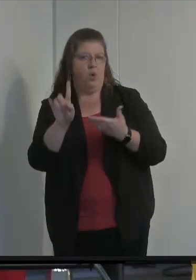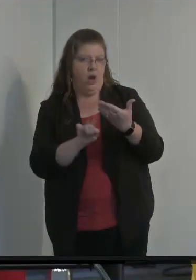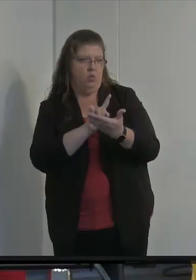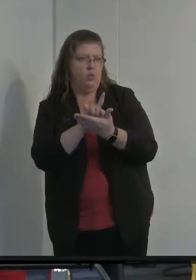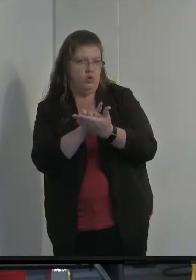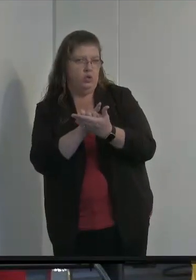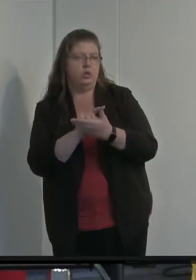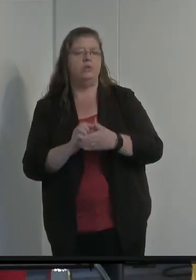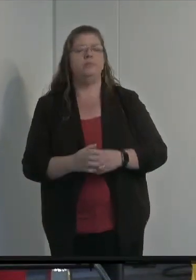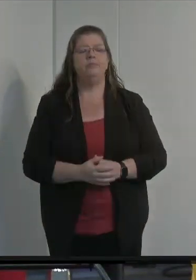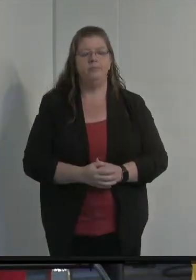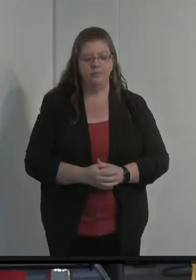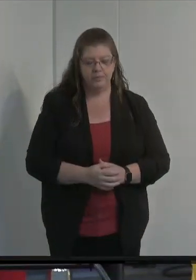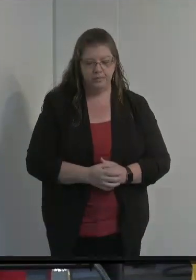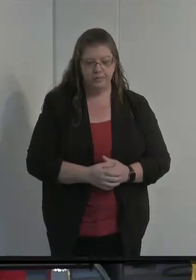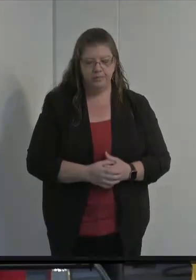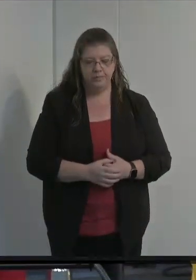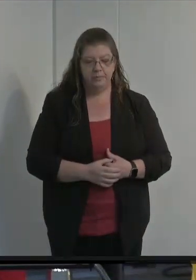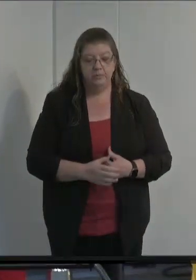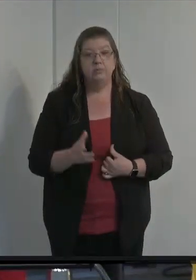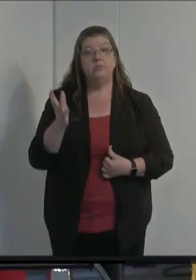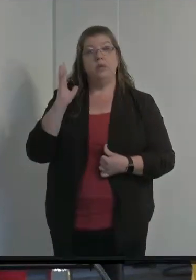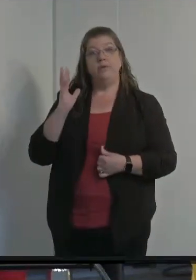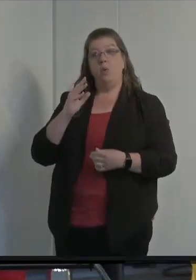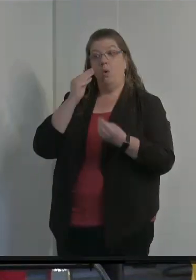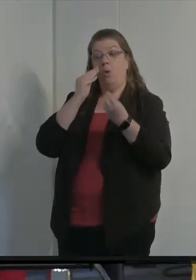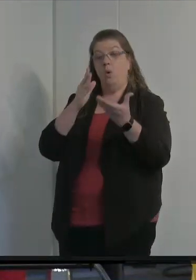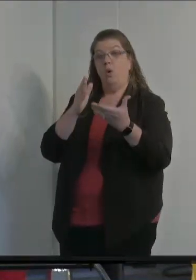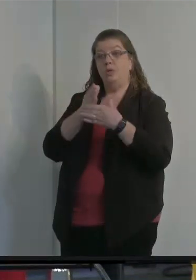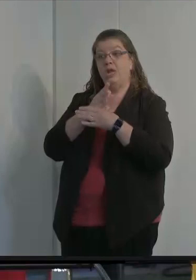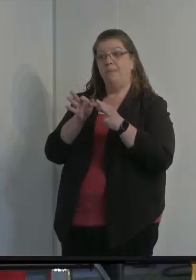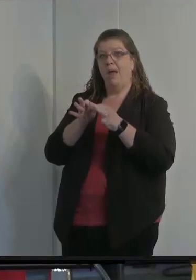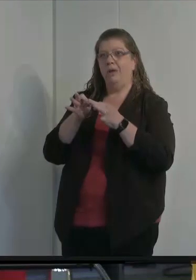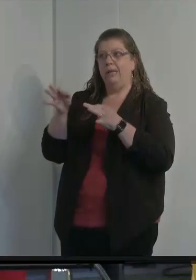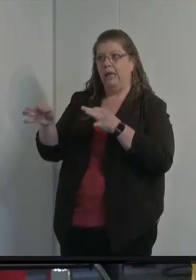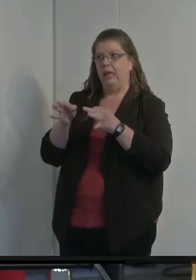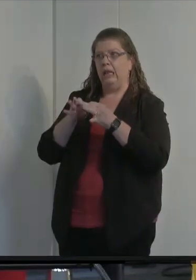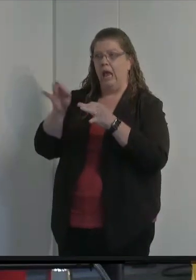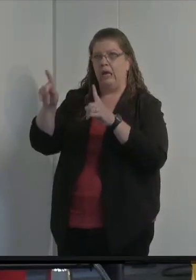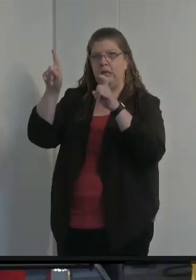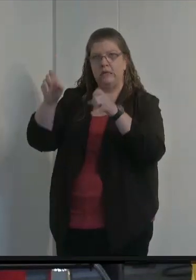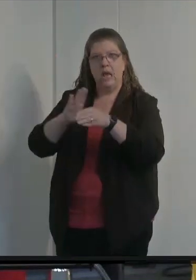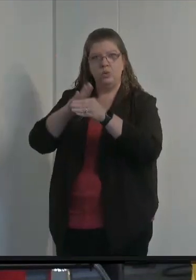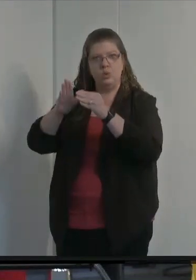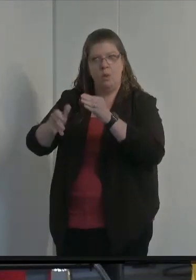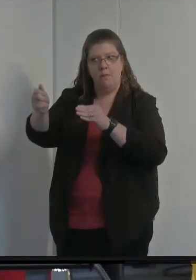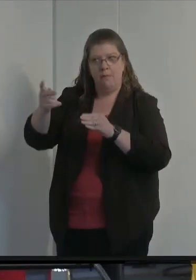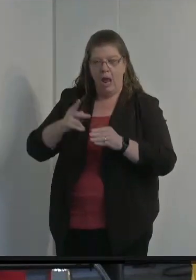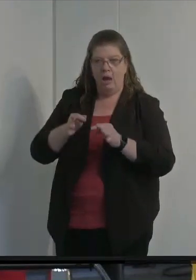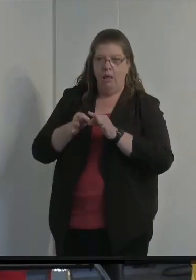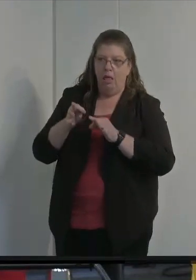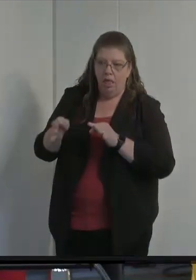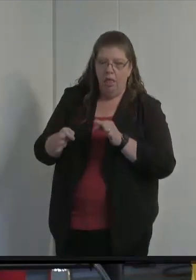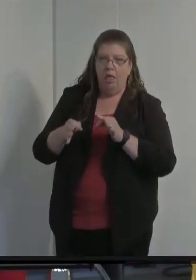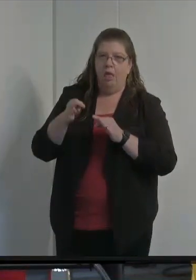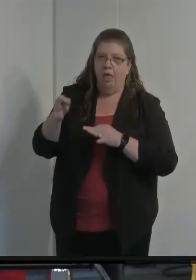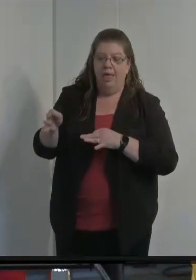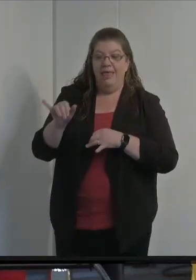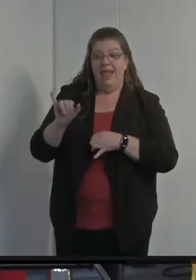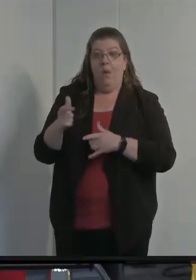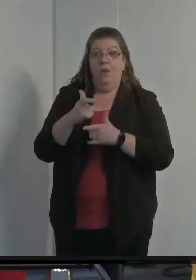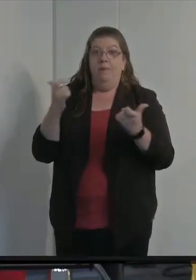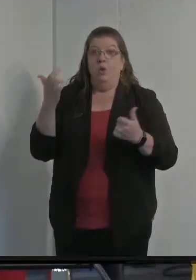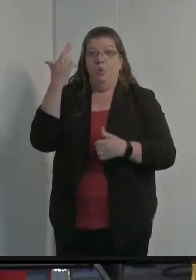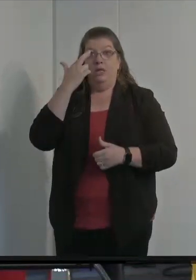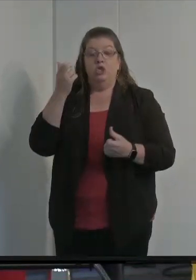hours. We have shared previously about the delays we've seen in getting results, and this is one of the main reasons we